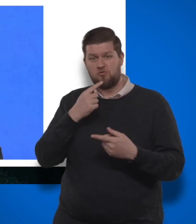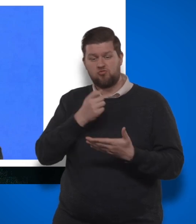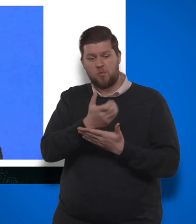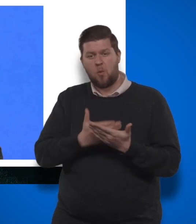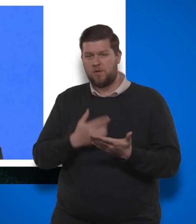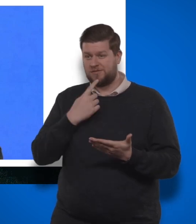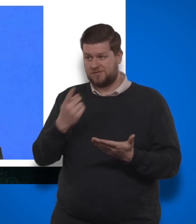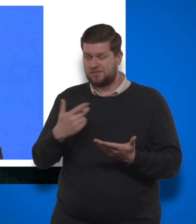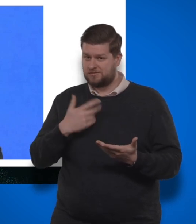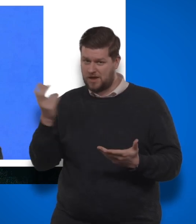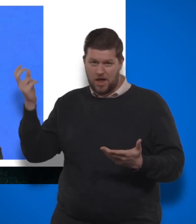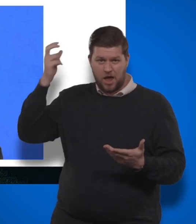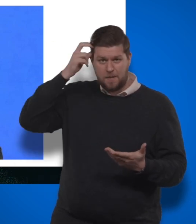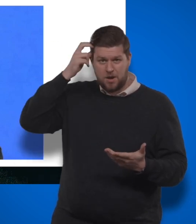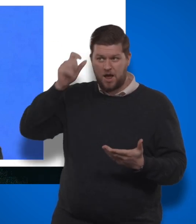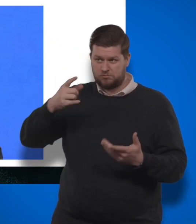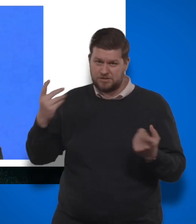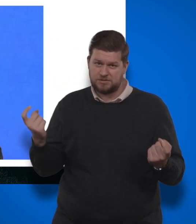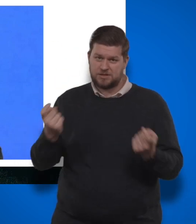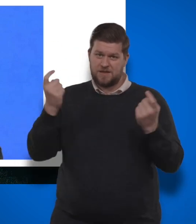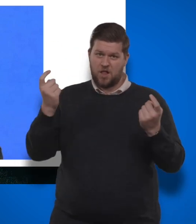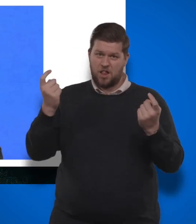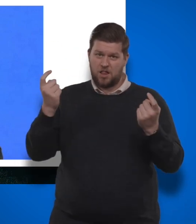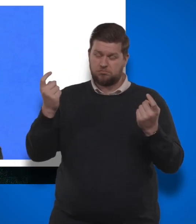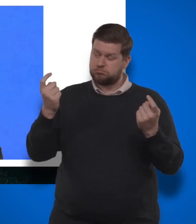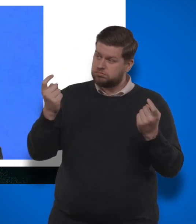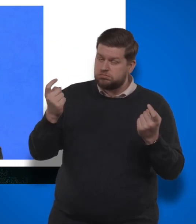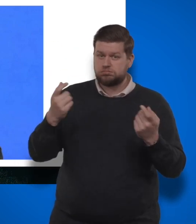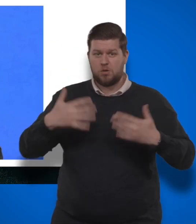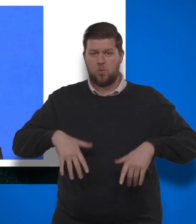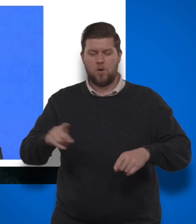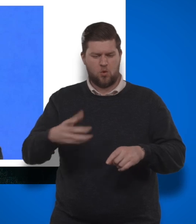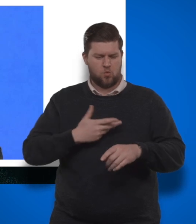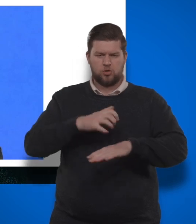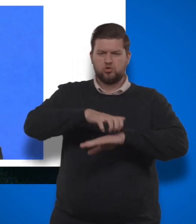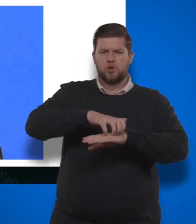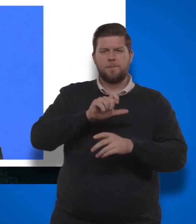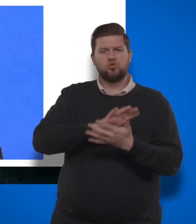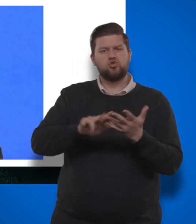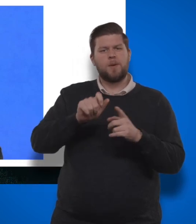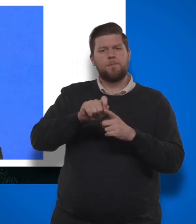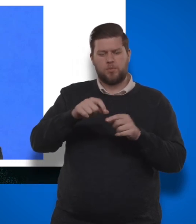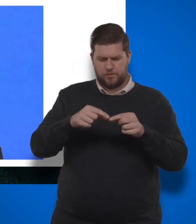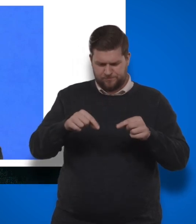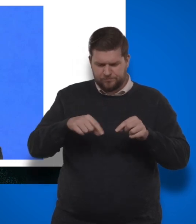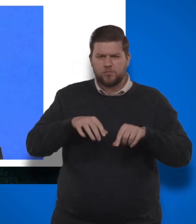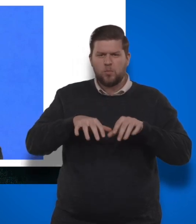which will interface with the brain. And this is an example of what's often called dual-use technology. This technology is often